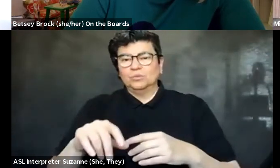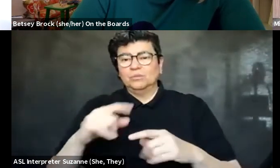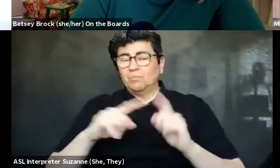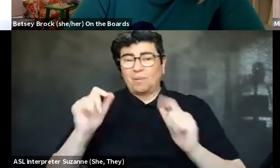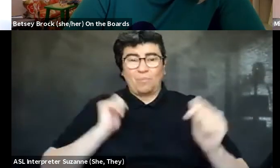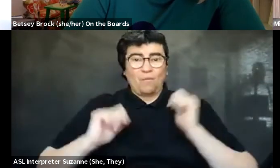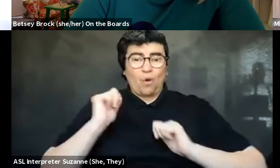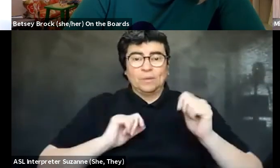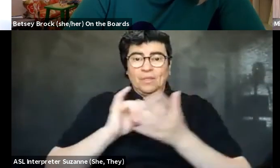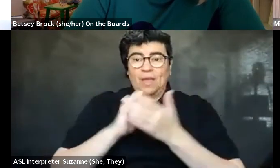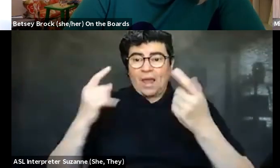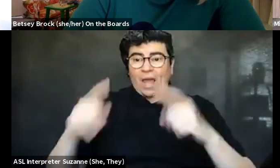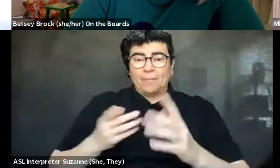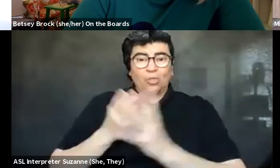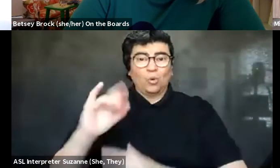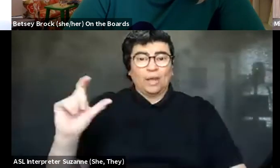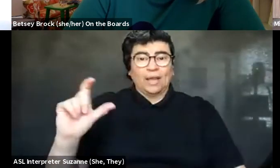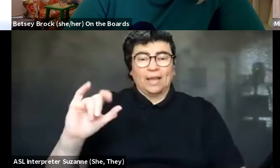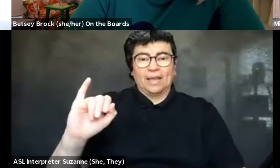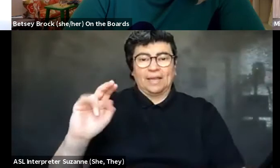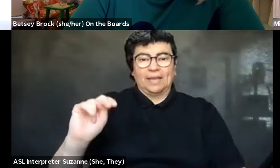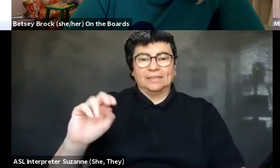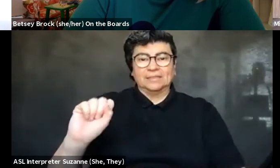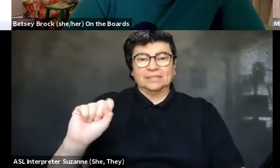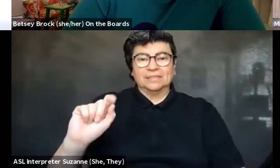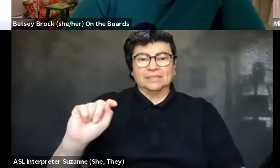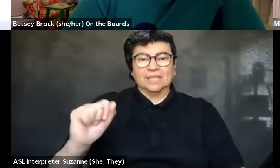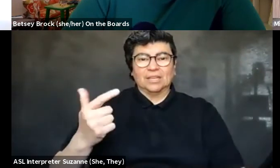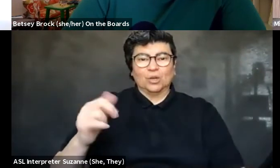performances that happen via Instagram and